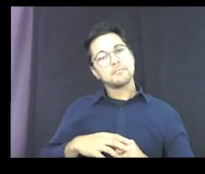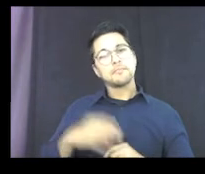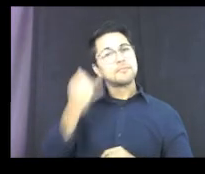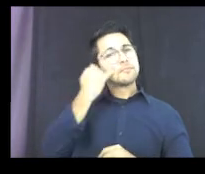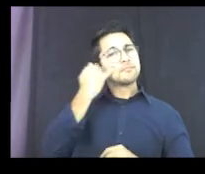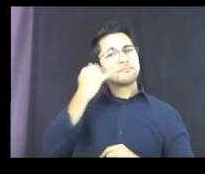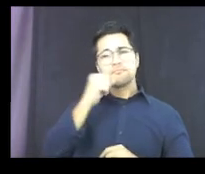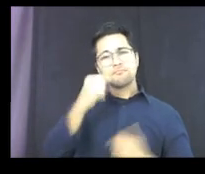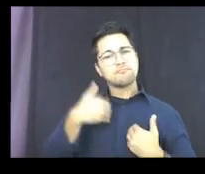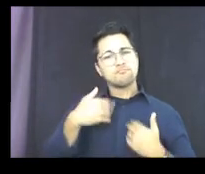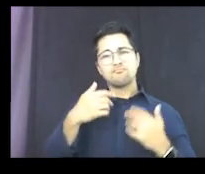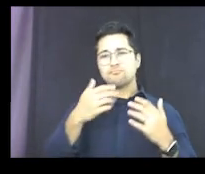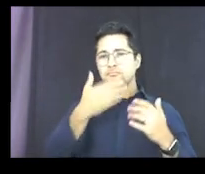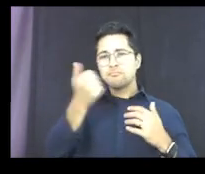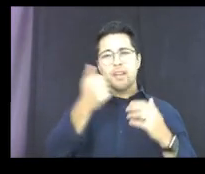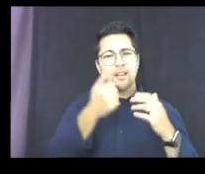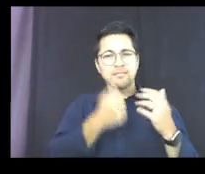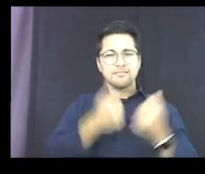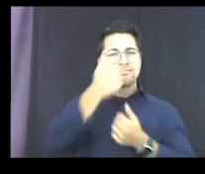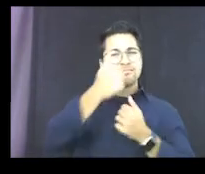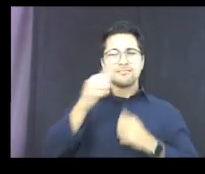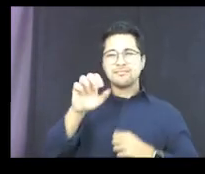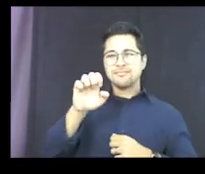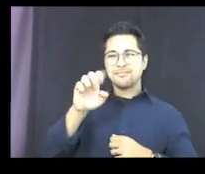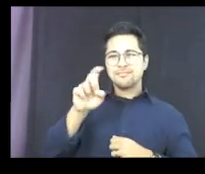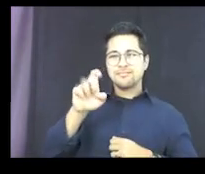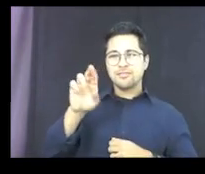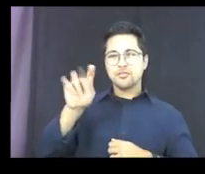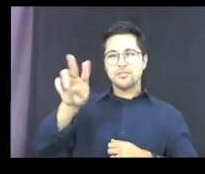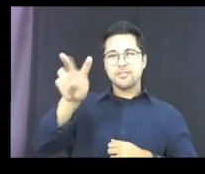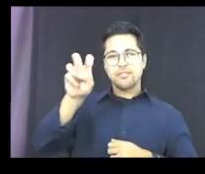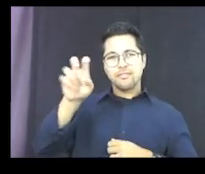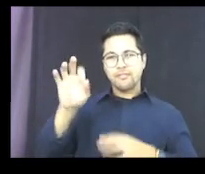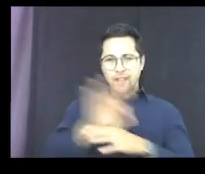have the best executive functioning, it's hard to keep things going.